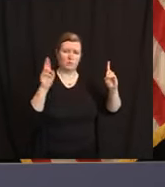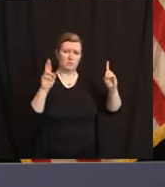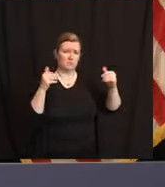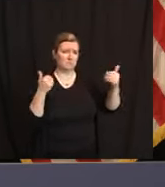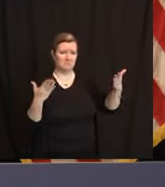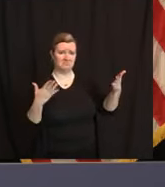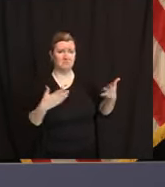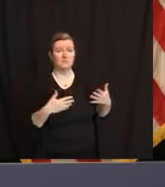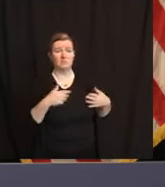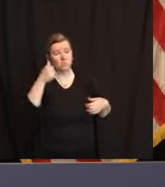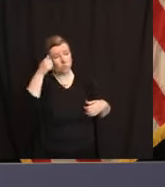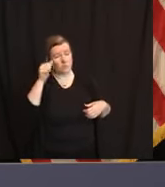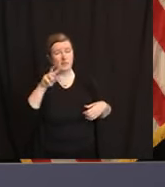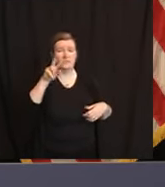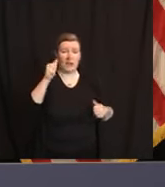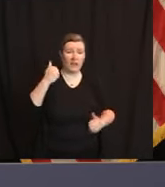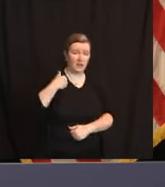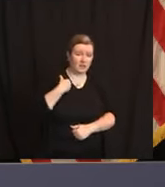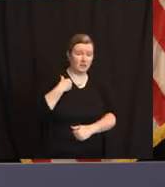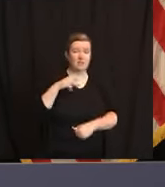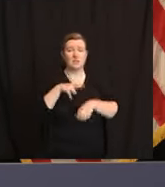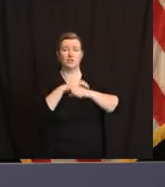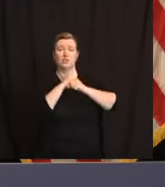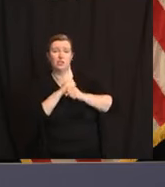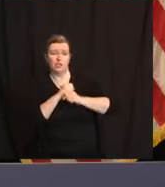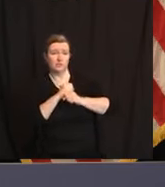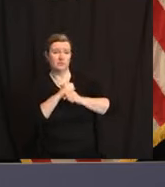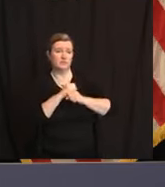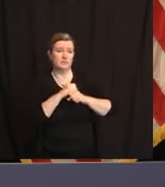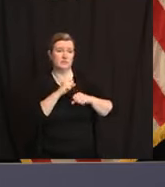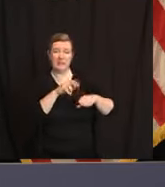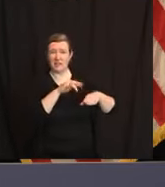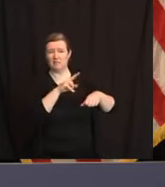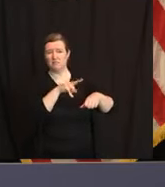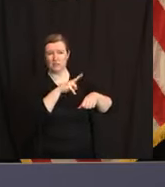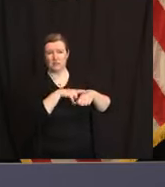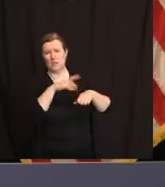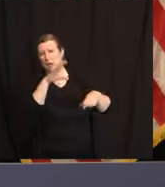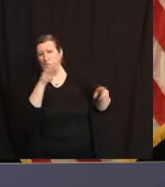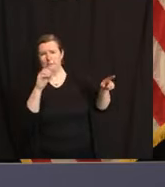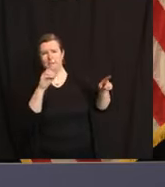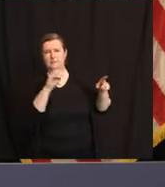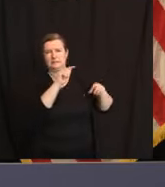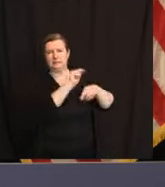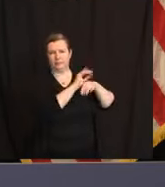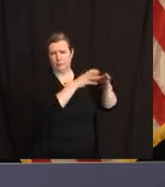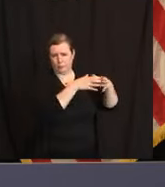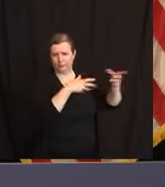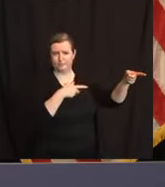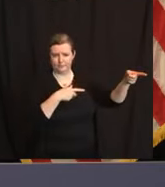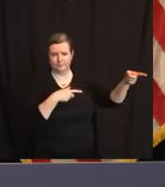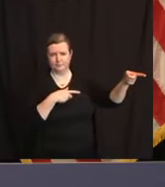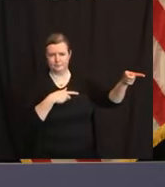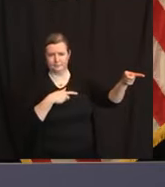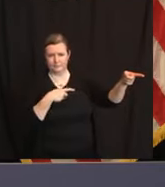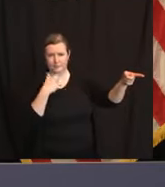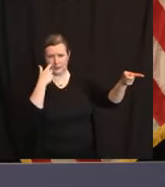VAs, the firm we've hired nationally, the directives that Judy's been putting out since March 6th,